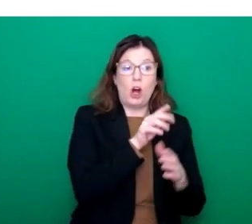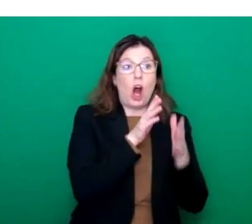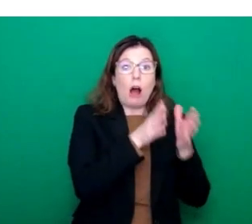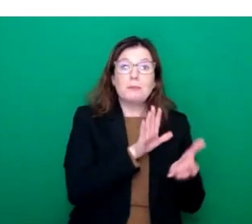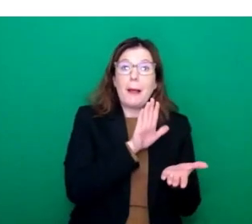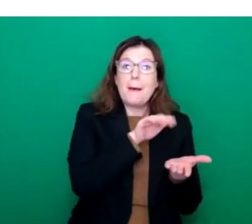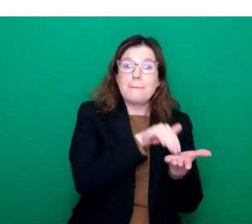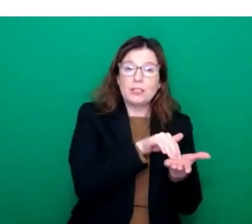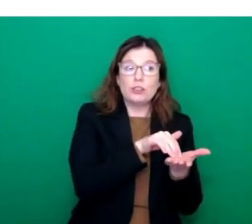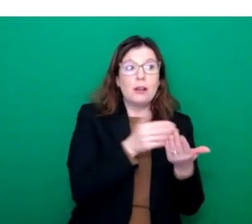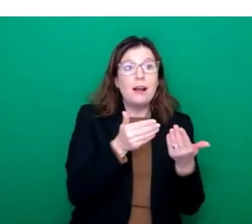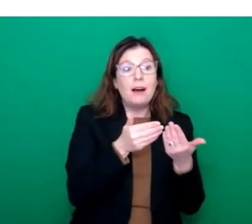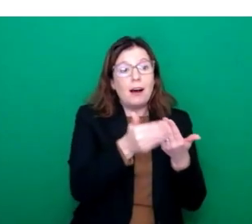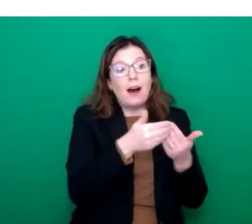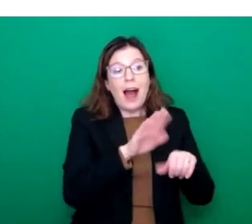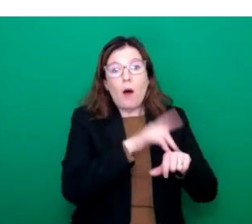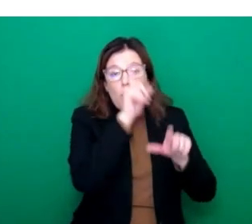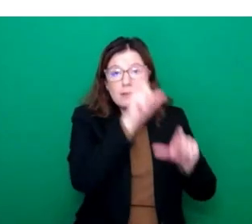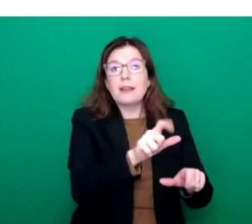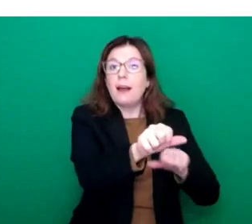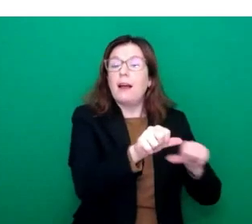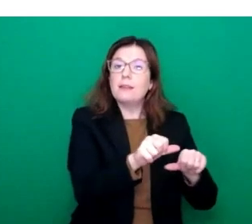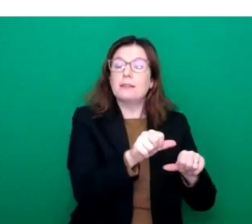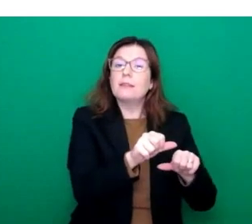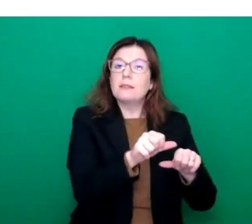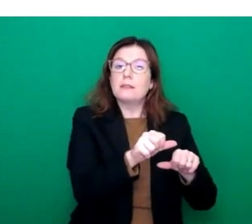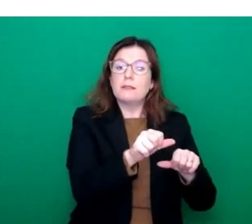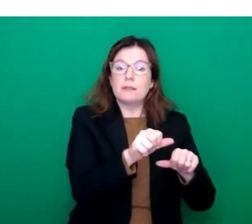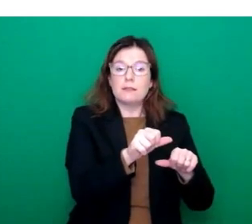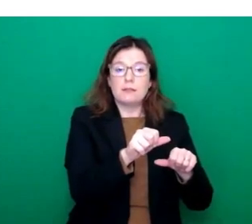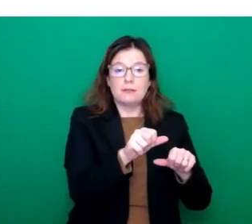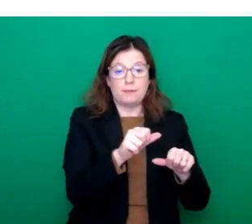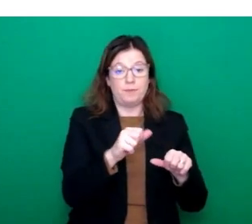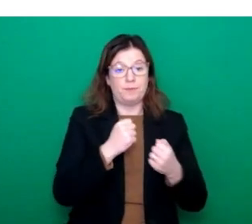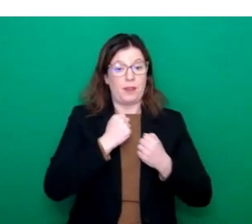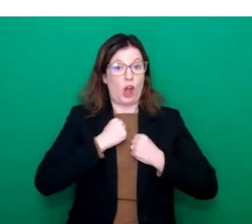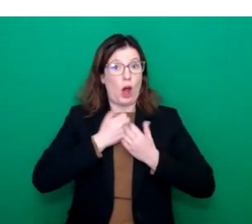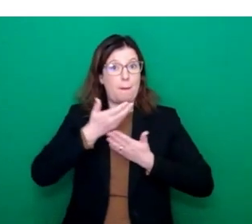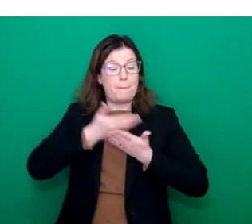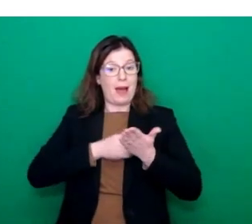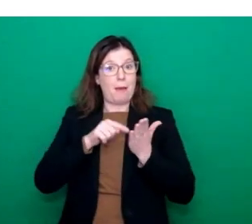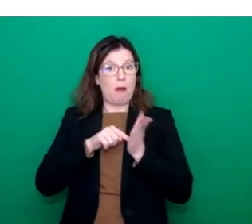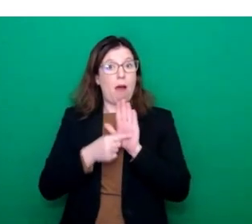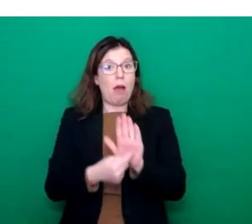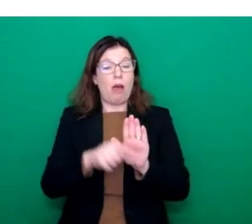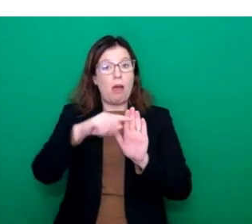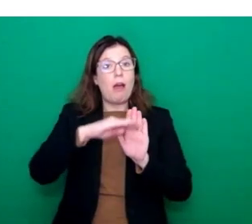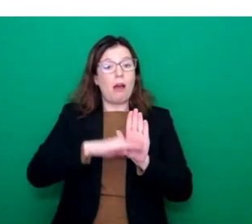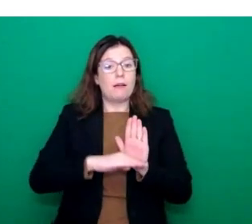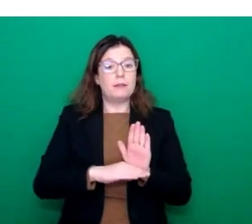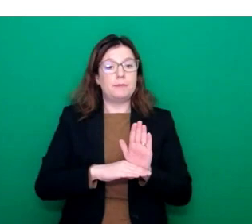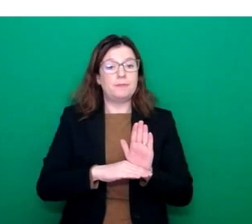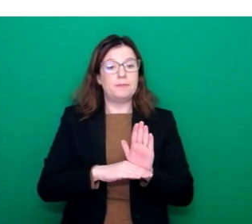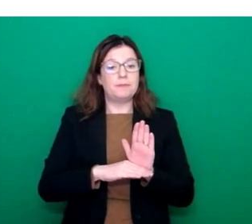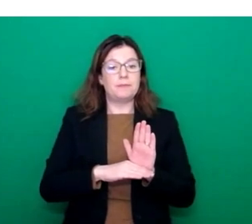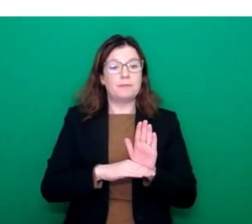and lengths of stay, which our paper reported on, and I understand from working